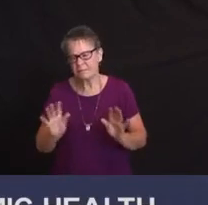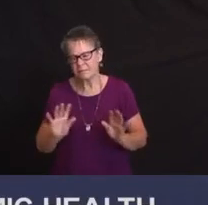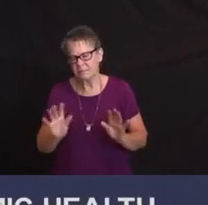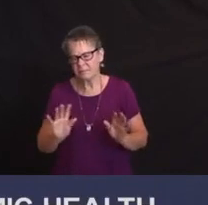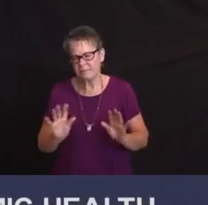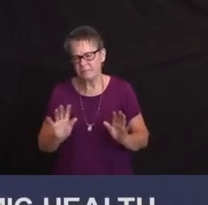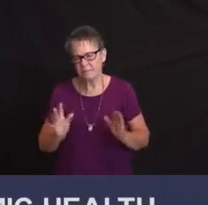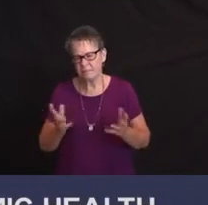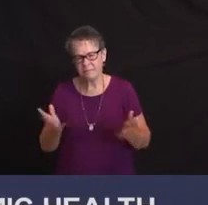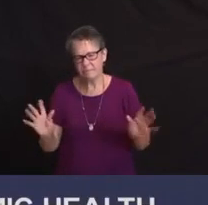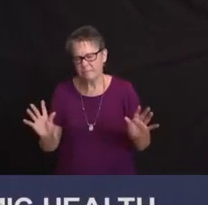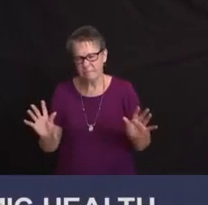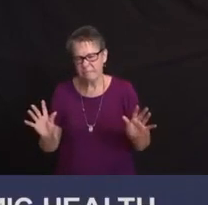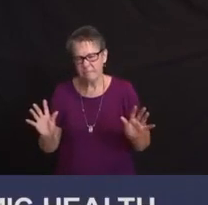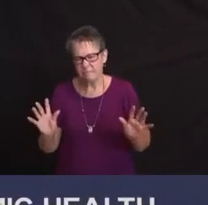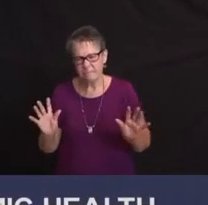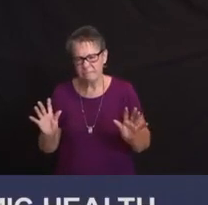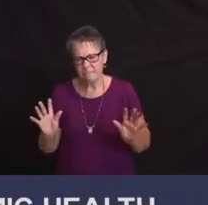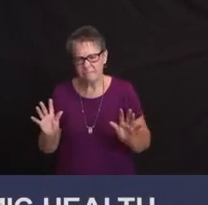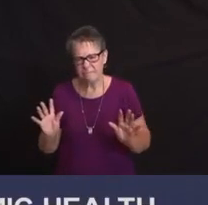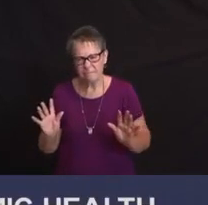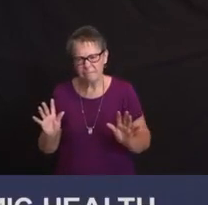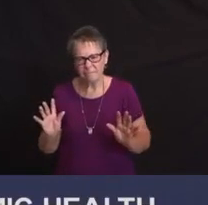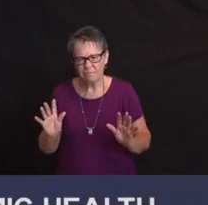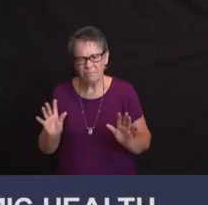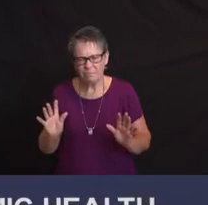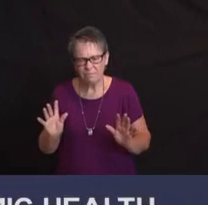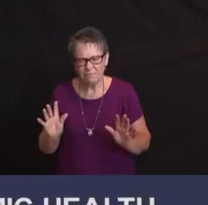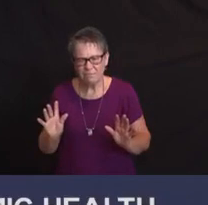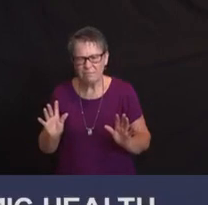people get to the right place of their own free will, but